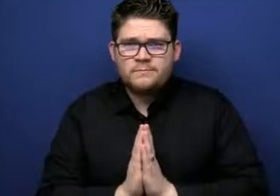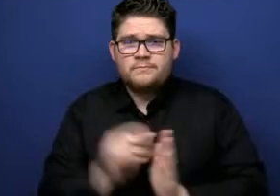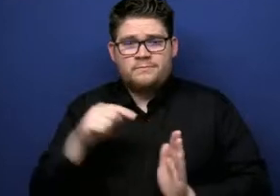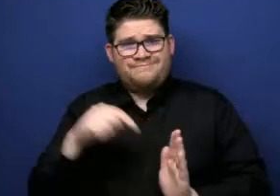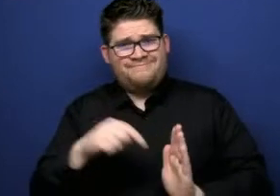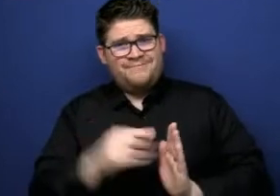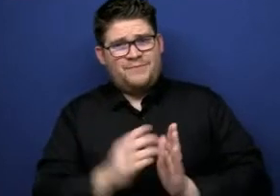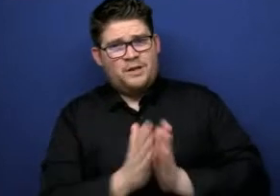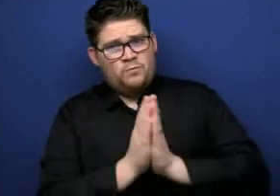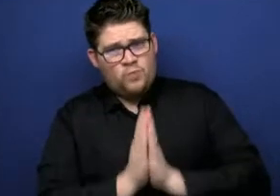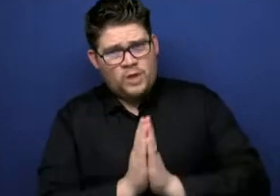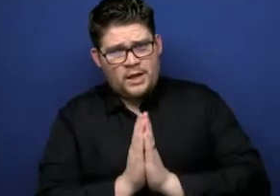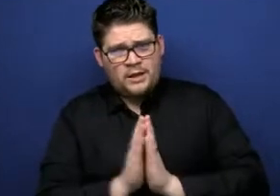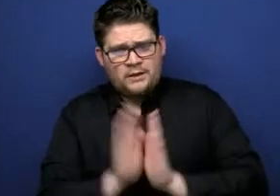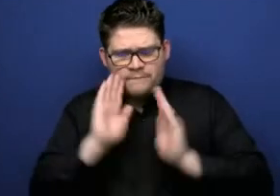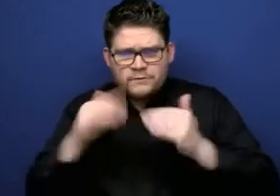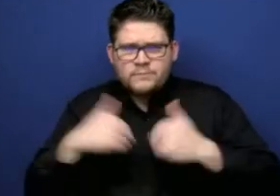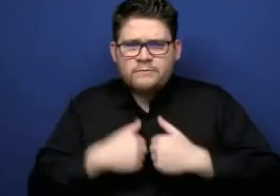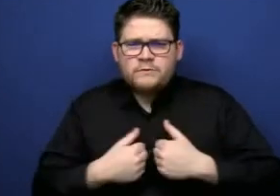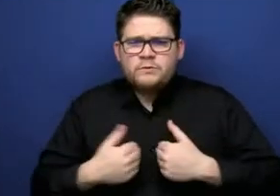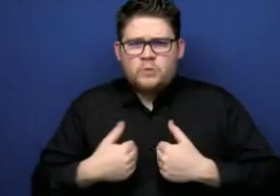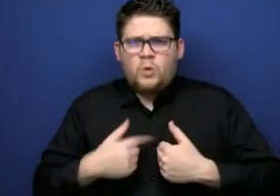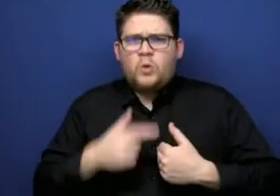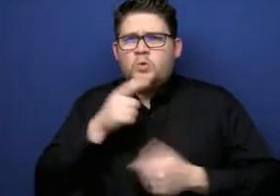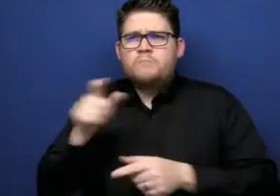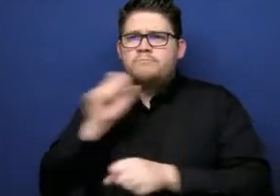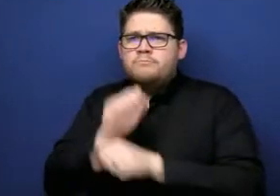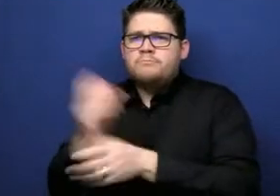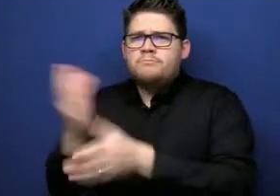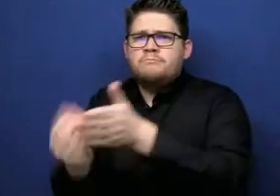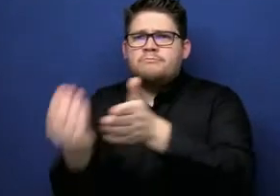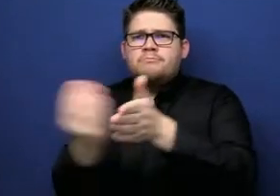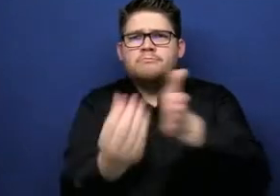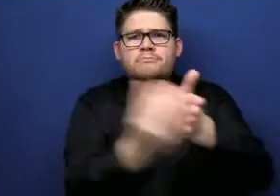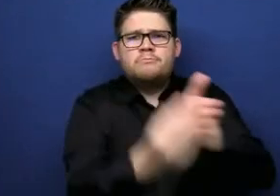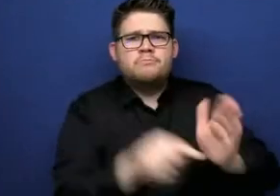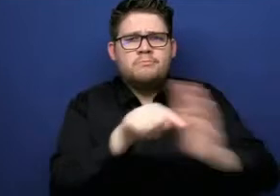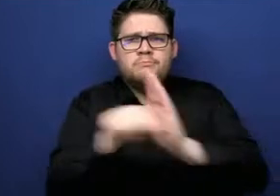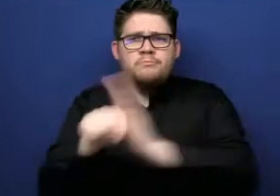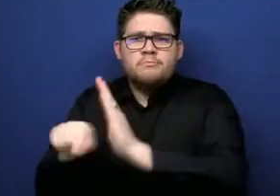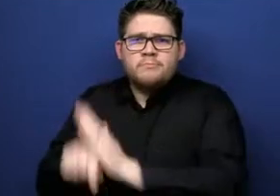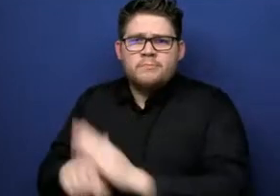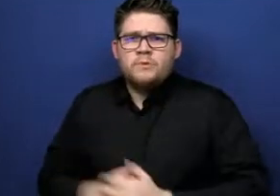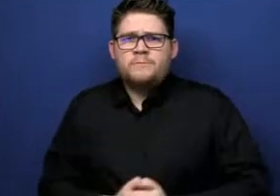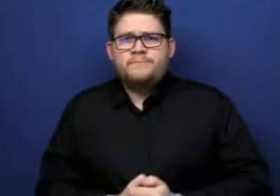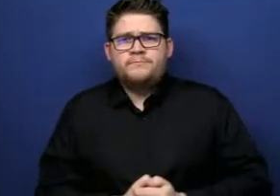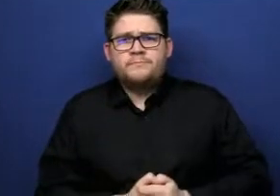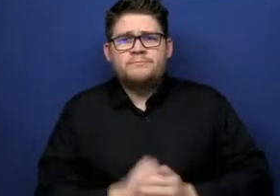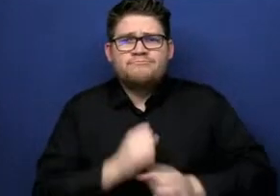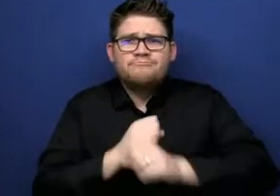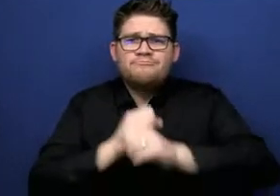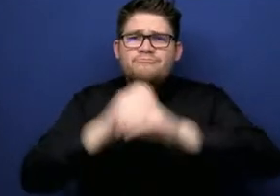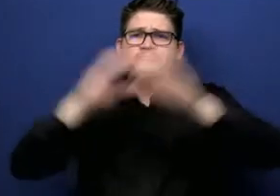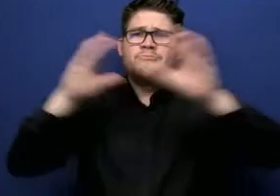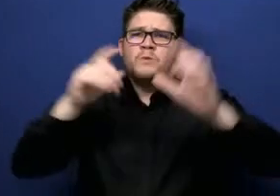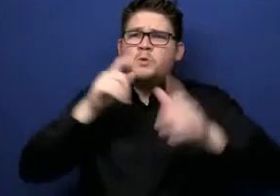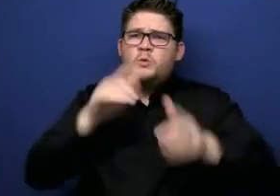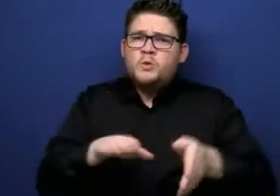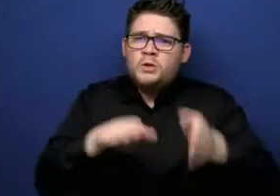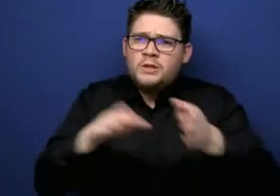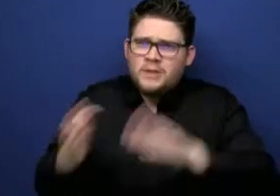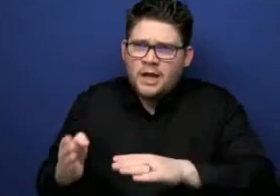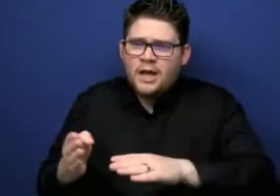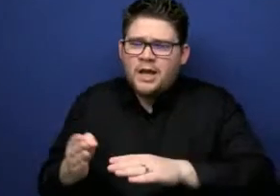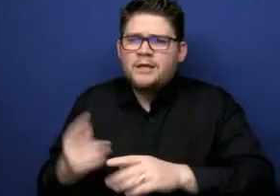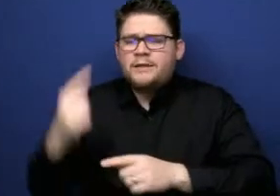murdered. When we think of the death of a human being, we mourn the loss of the body and the soul. But in my work,